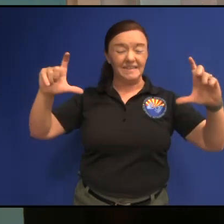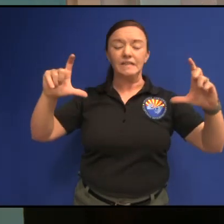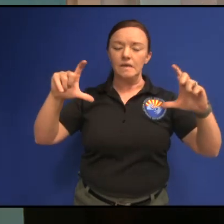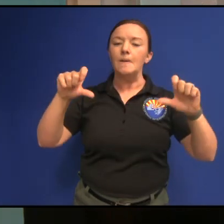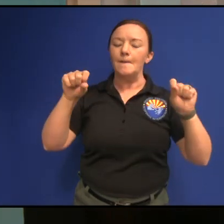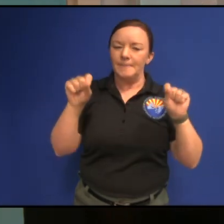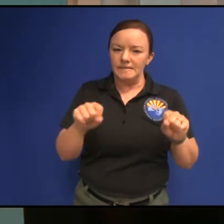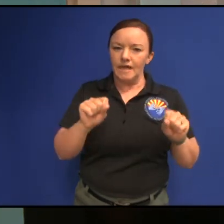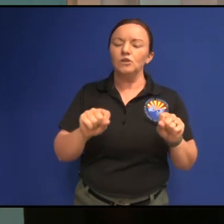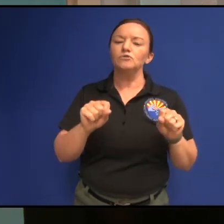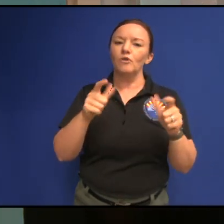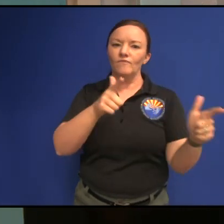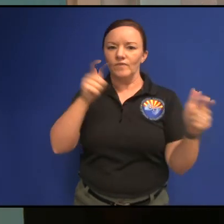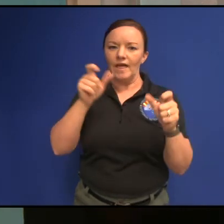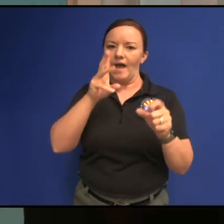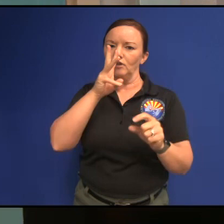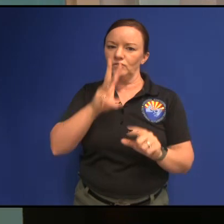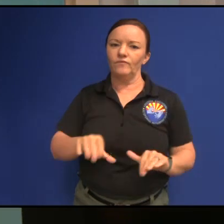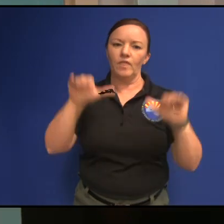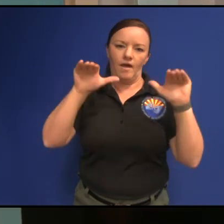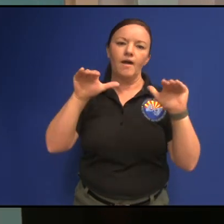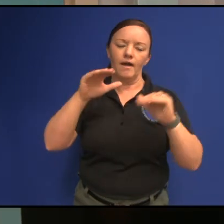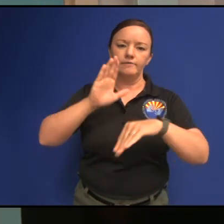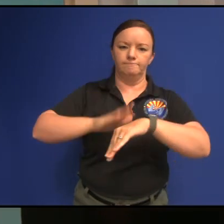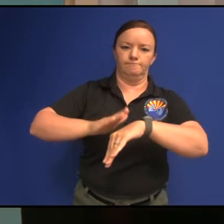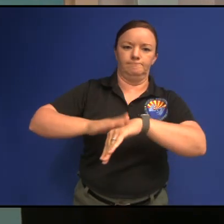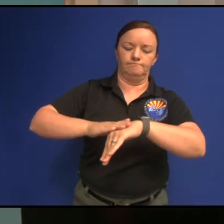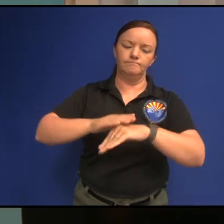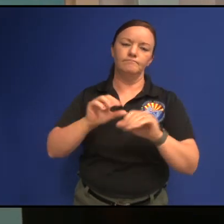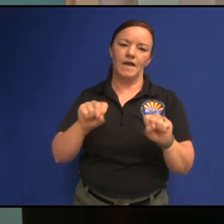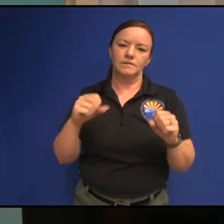potential that we might see that today. So let's go to our next.